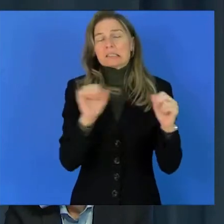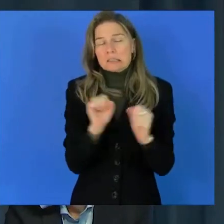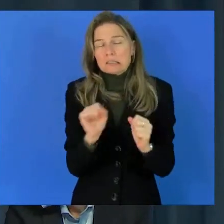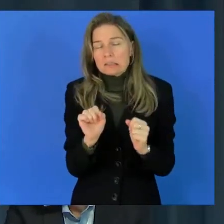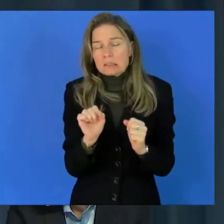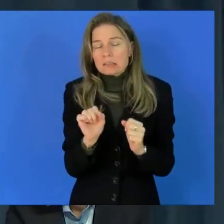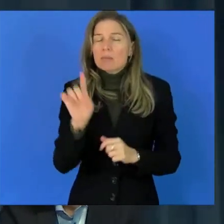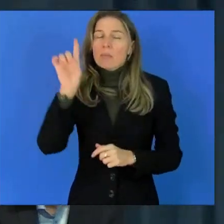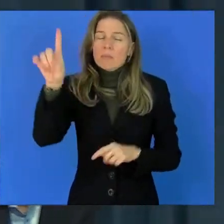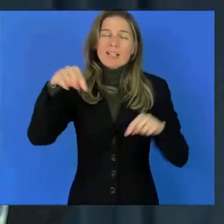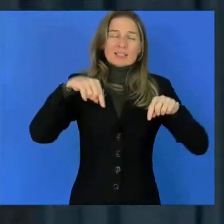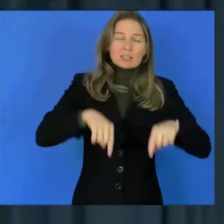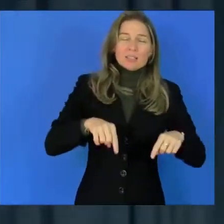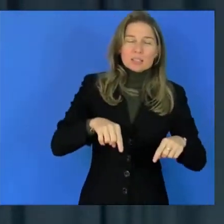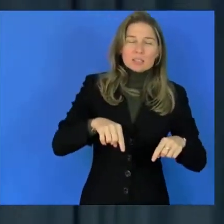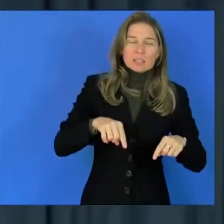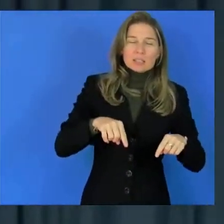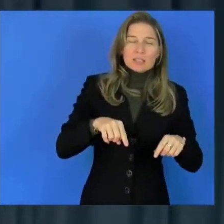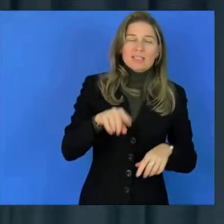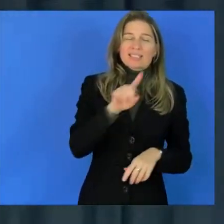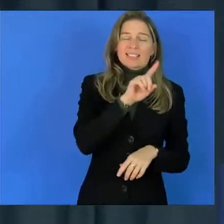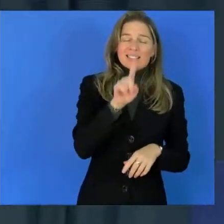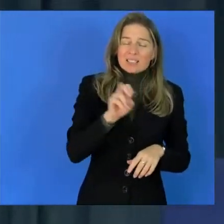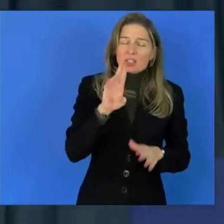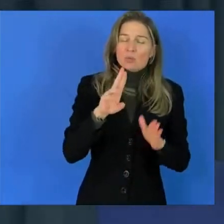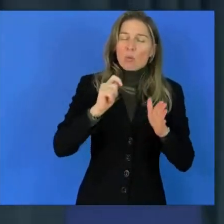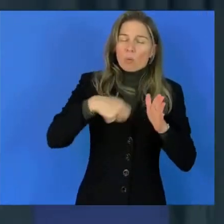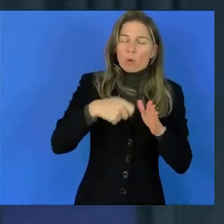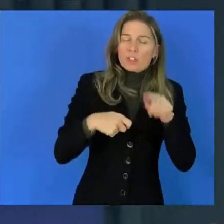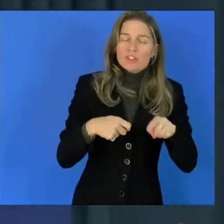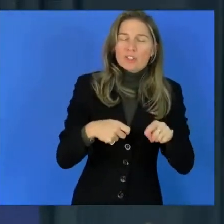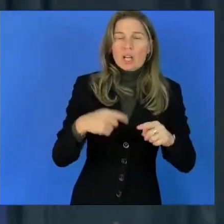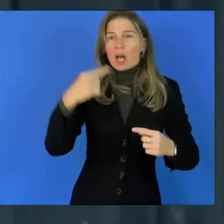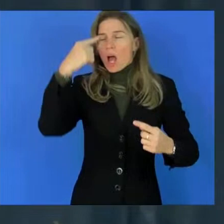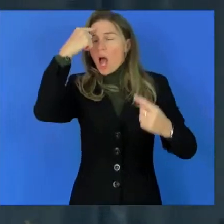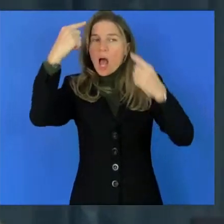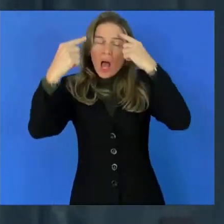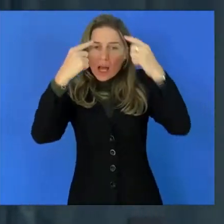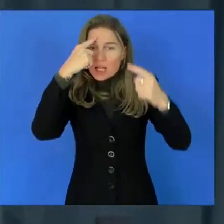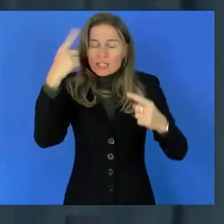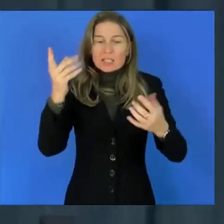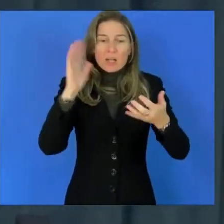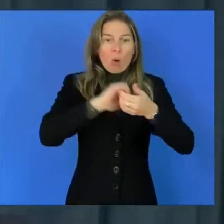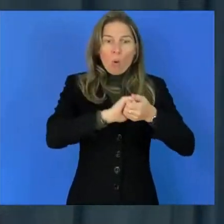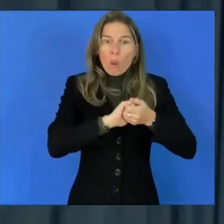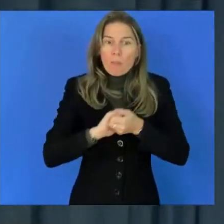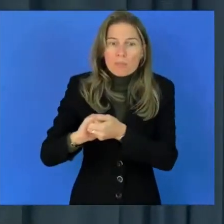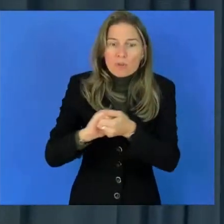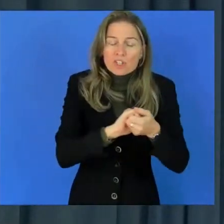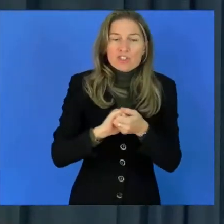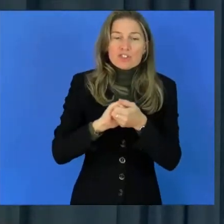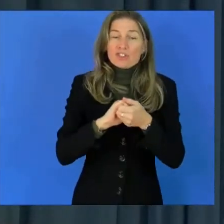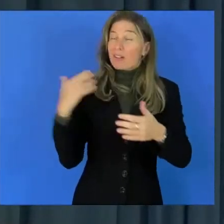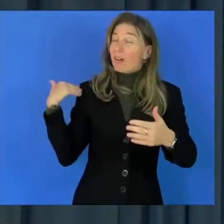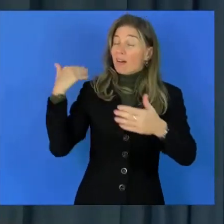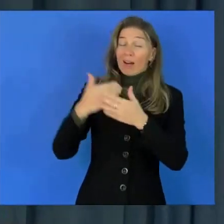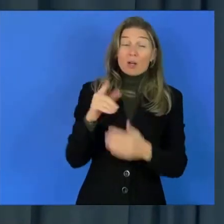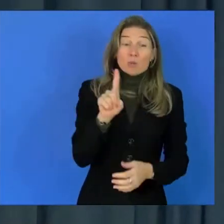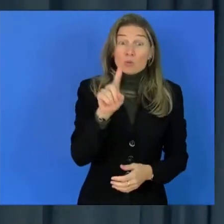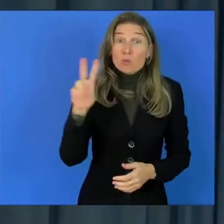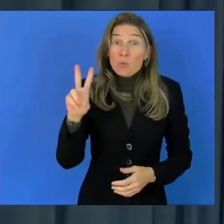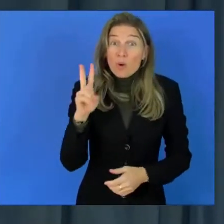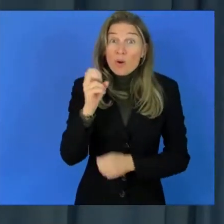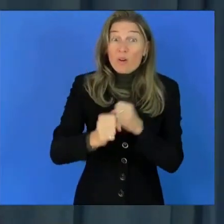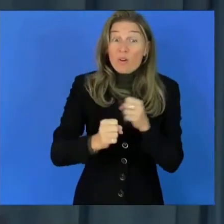Ideas, innovations, collaborations have happened in this room for 12 years, from the time we first came to Vienna, where families